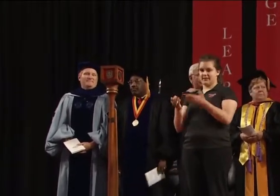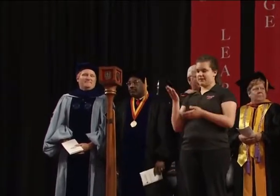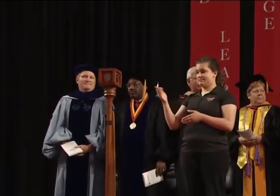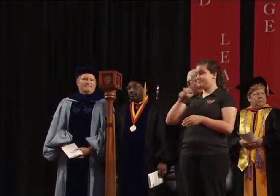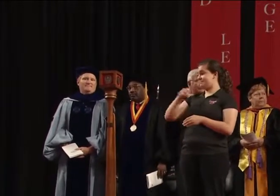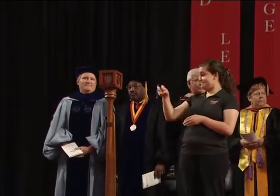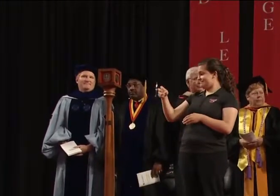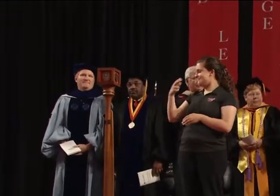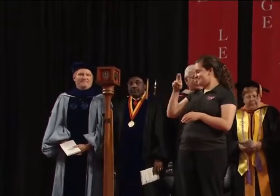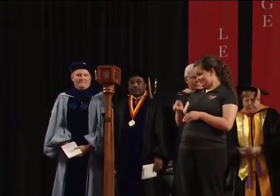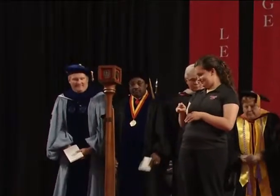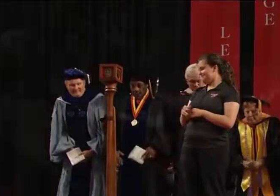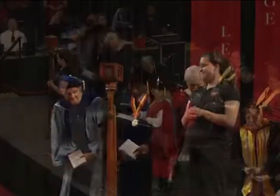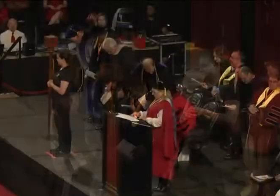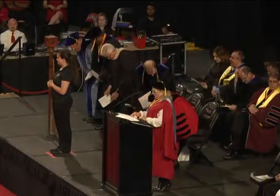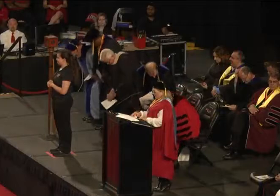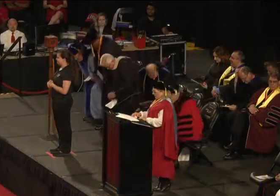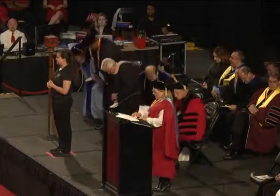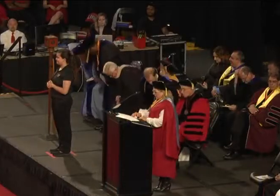1 may be seated.